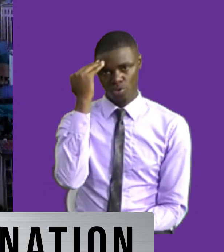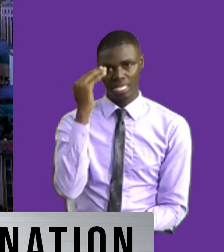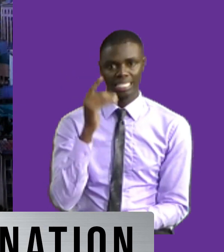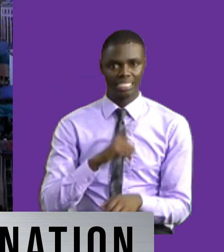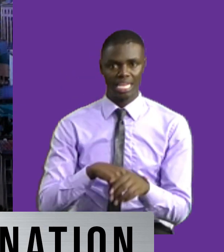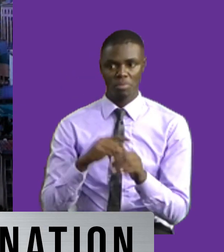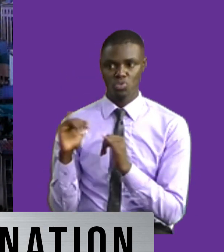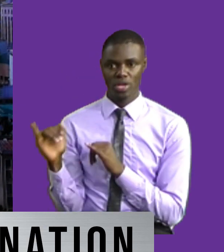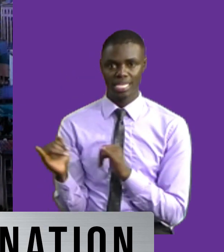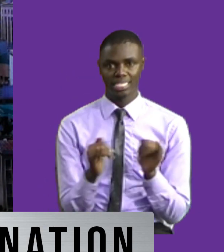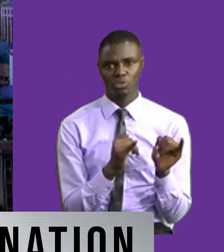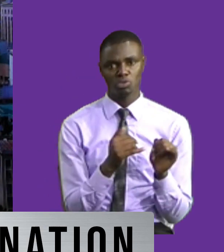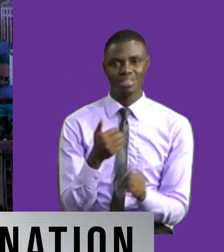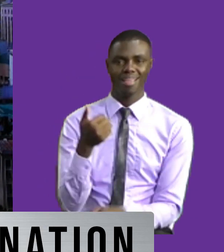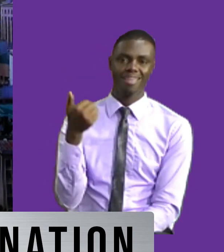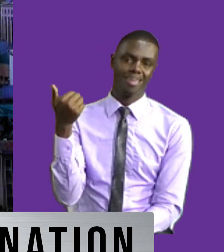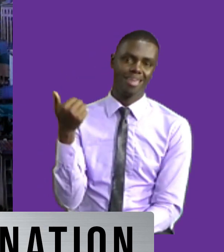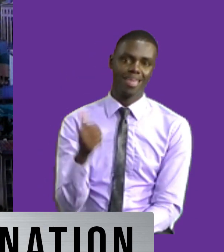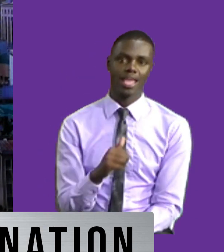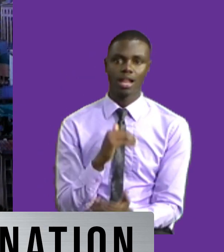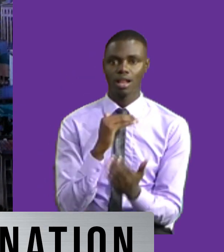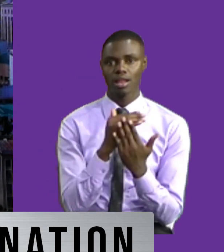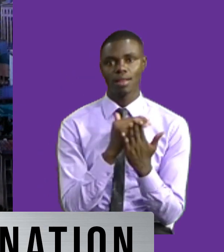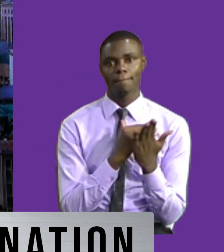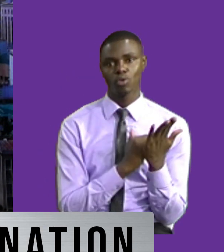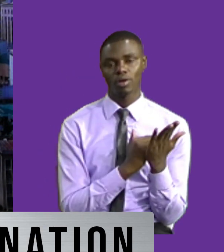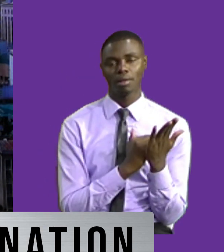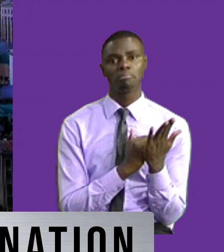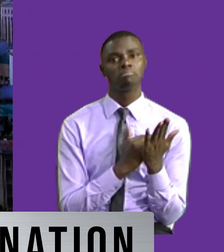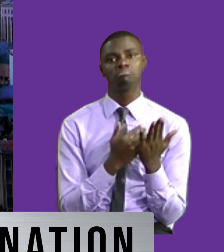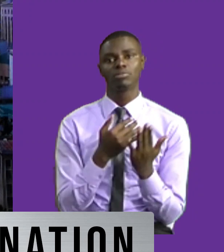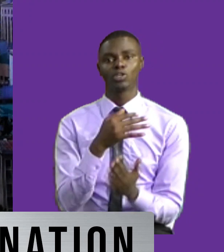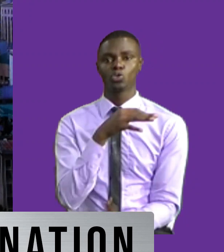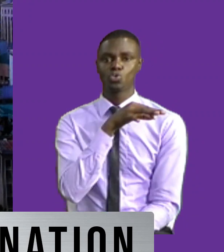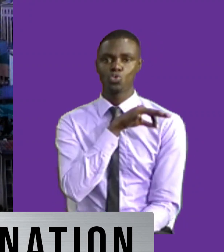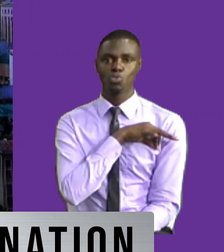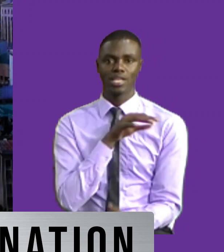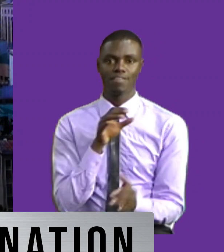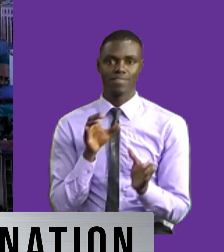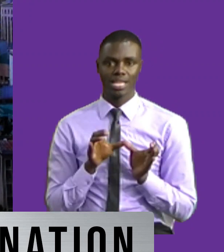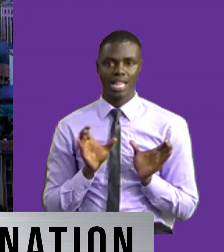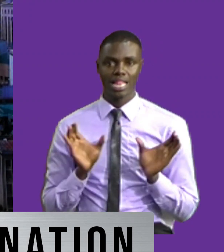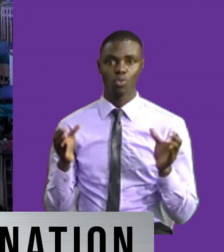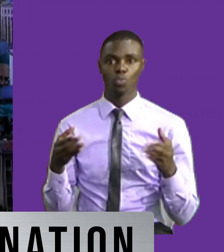you're introducing any program to benefit the community,